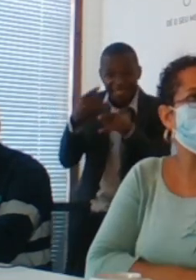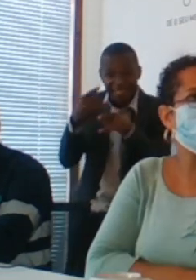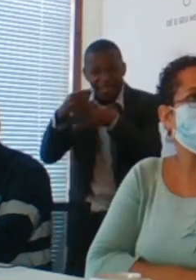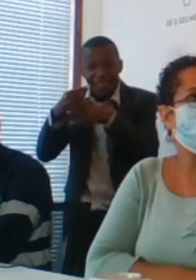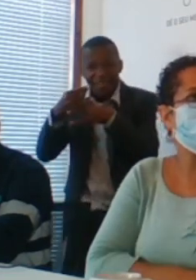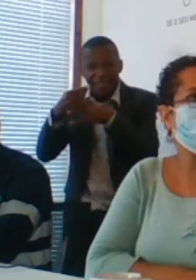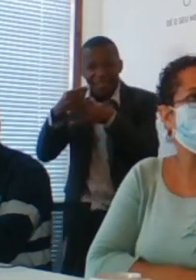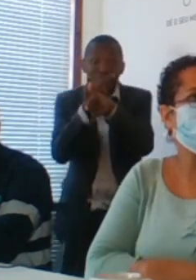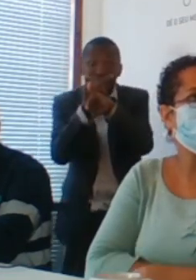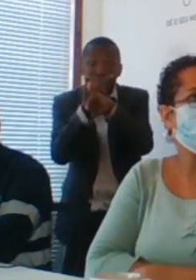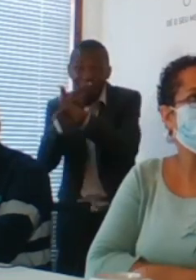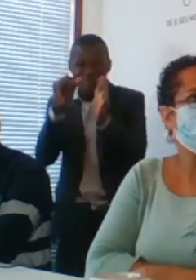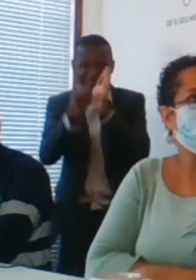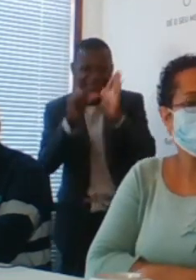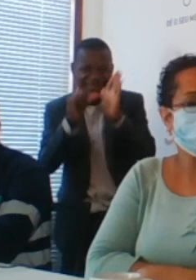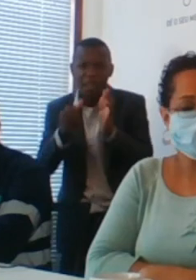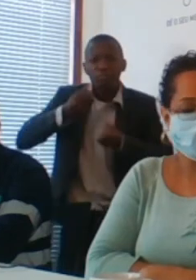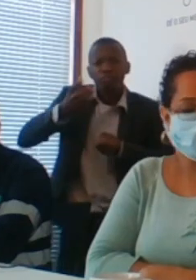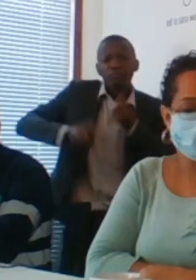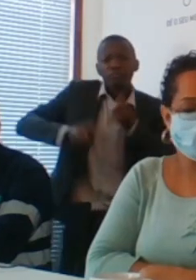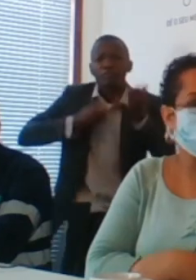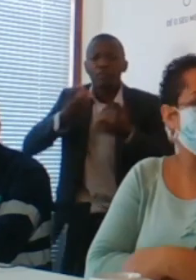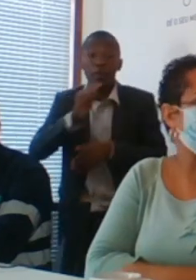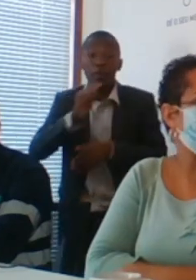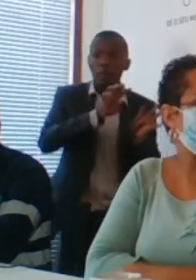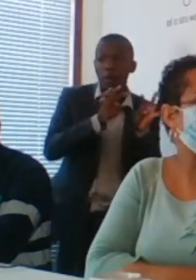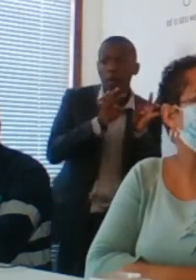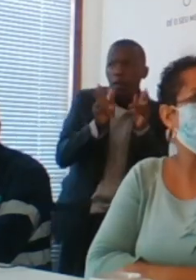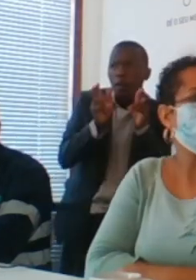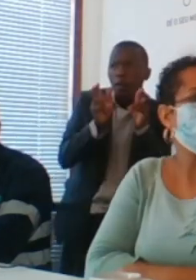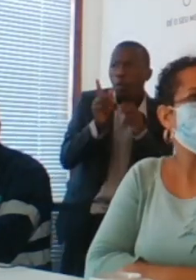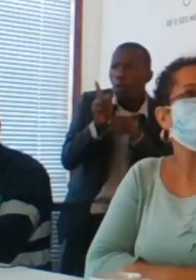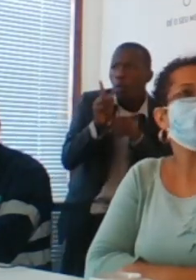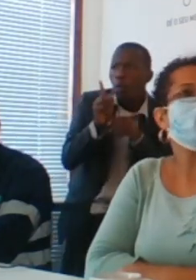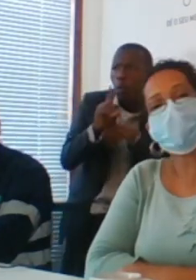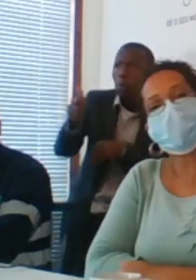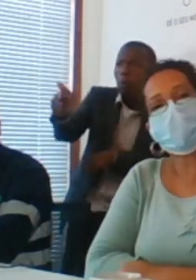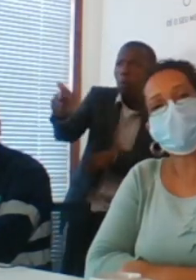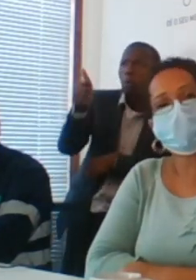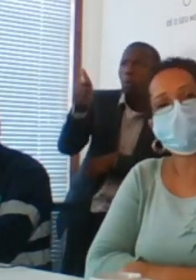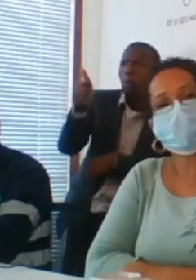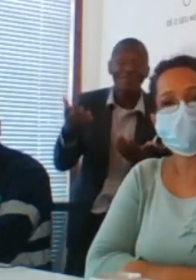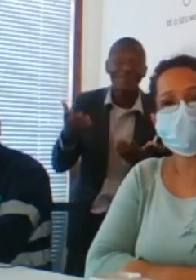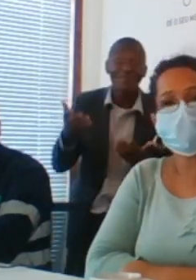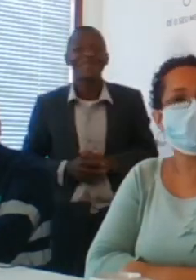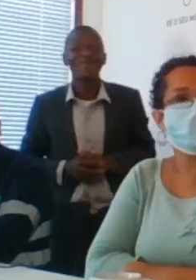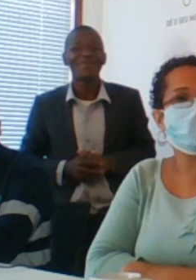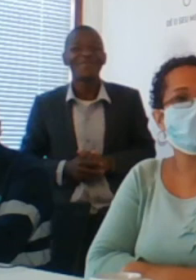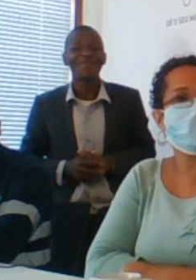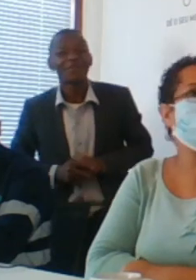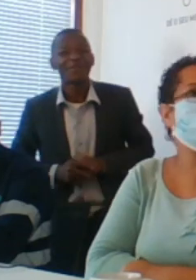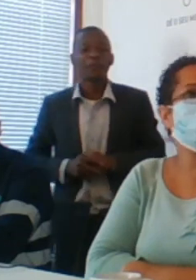should inculcate in their minds and start believing in us. Thank you so much, Nino,